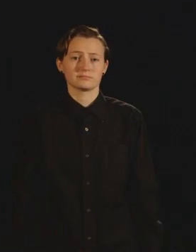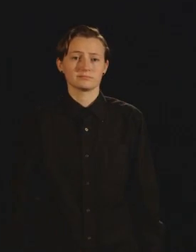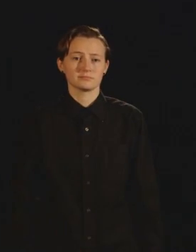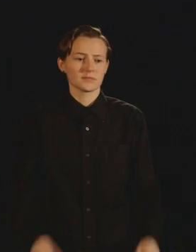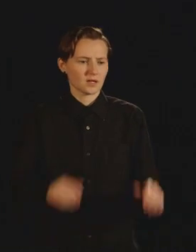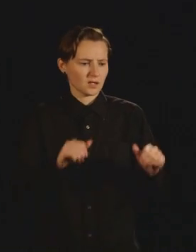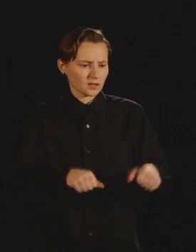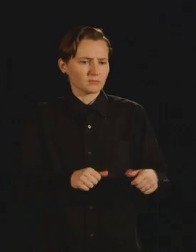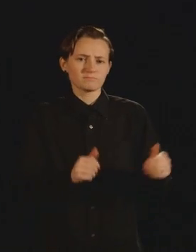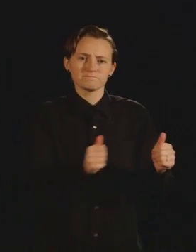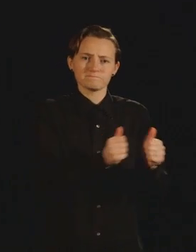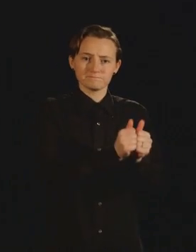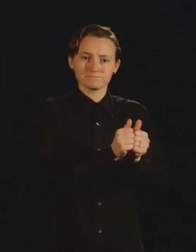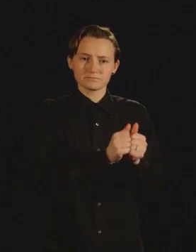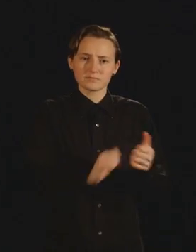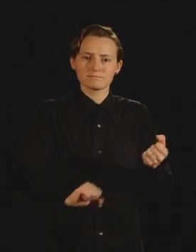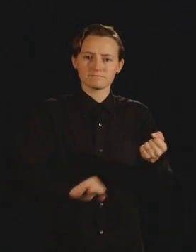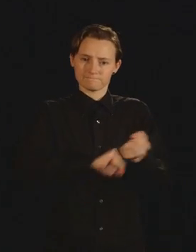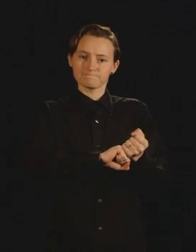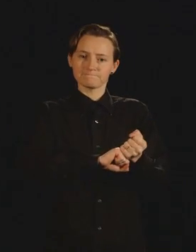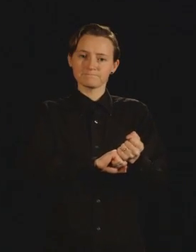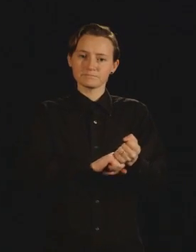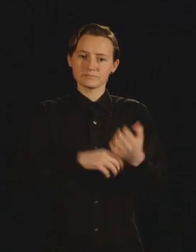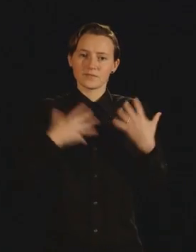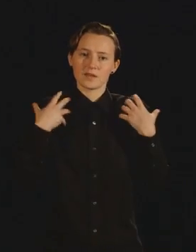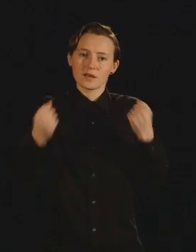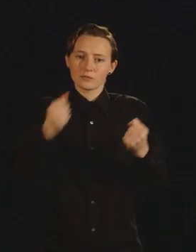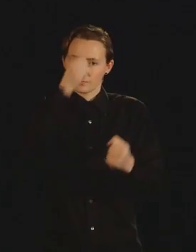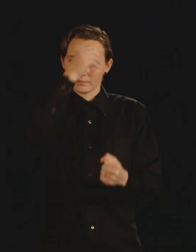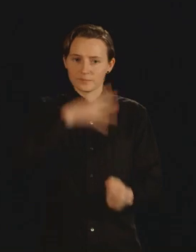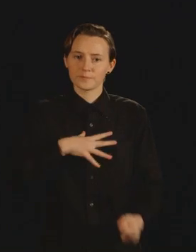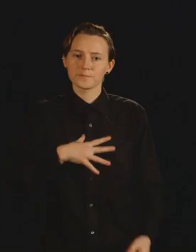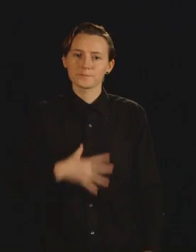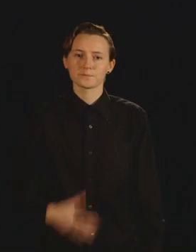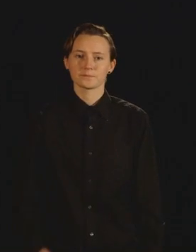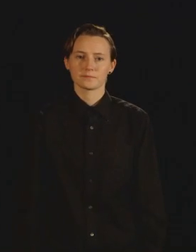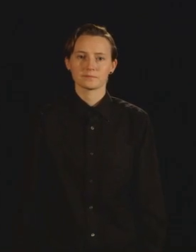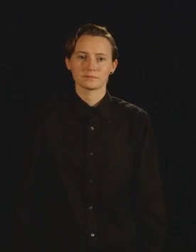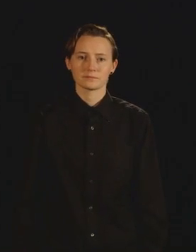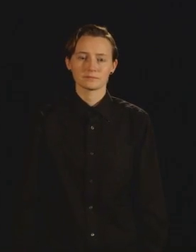it. They can stand together for healthy manhood.